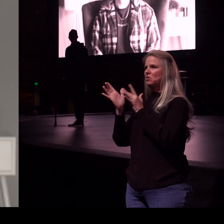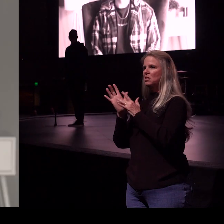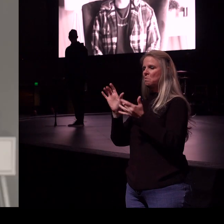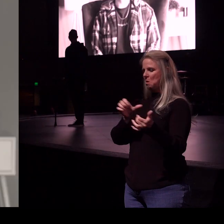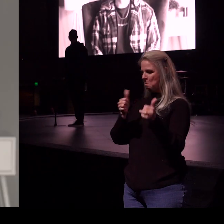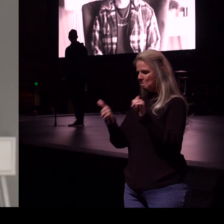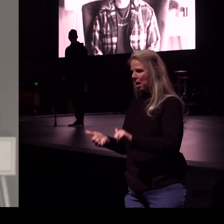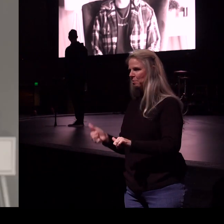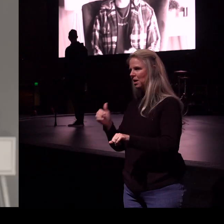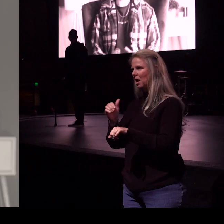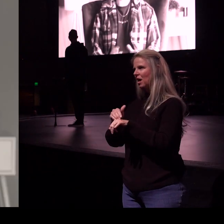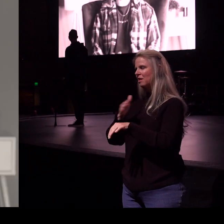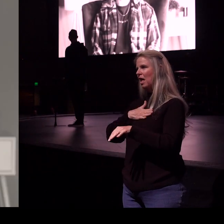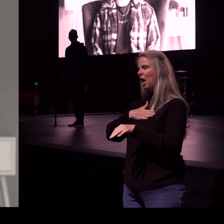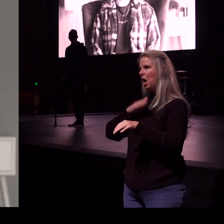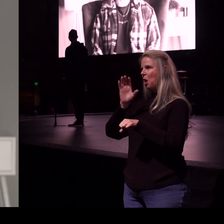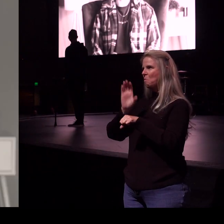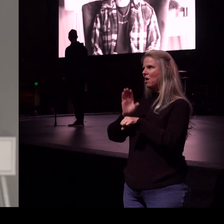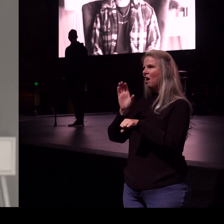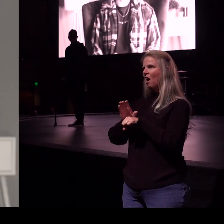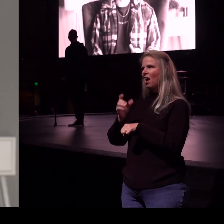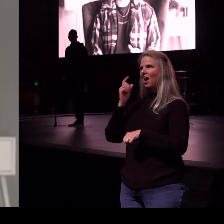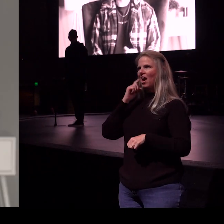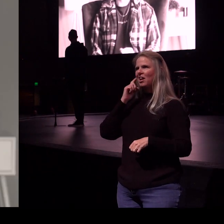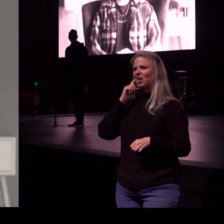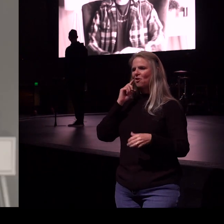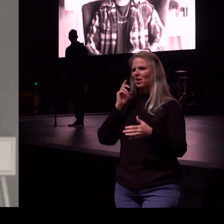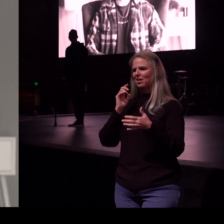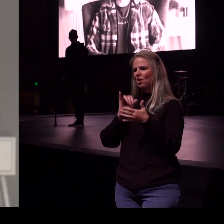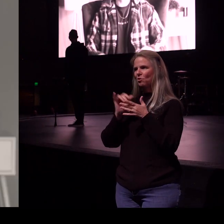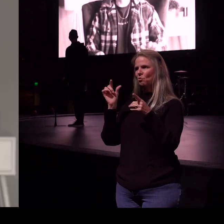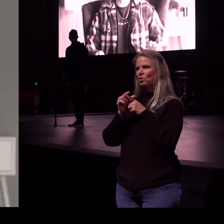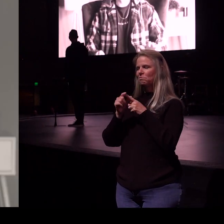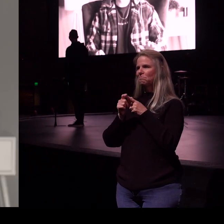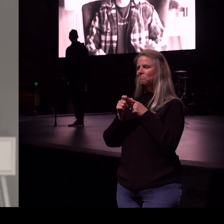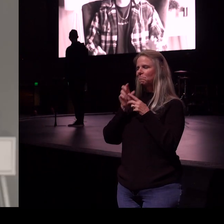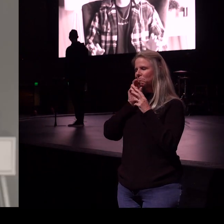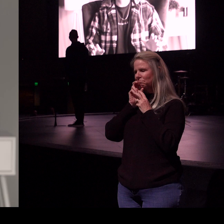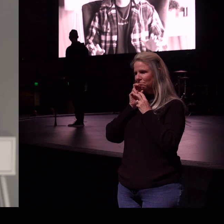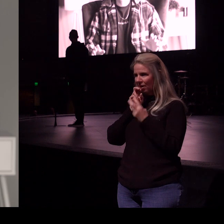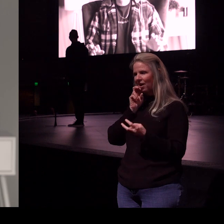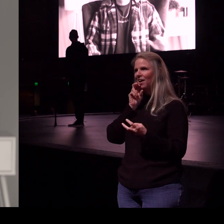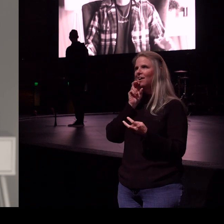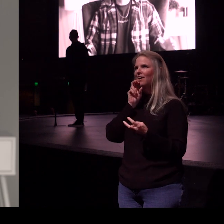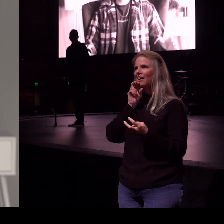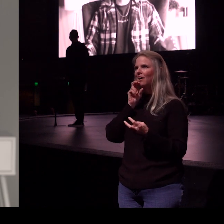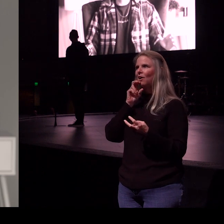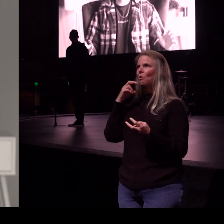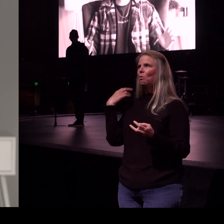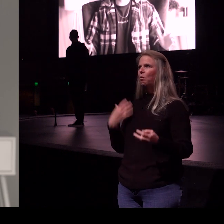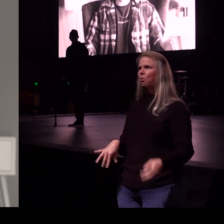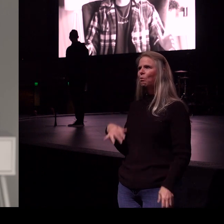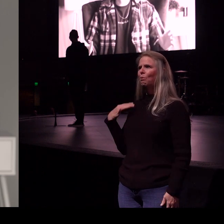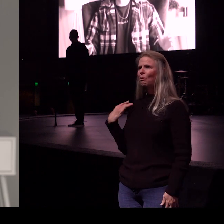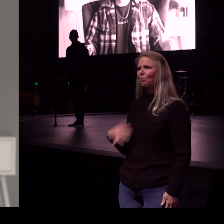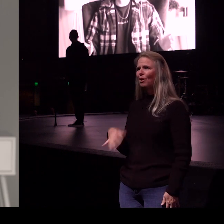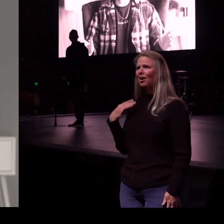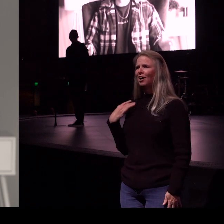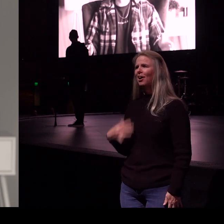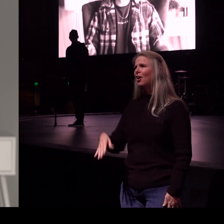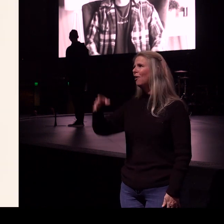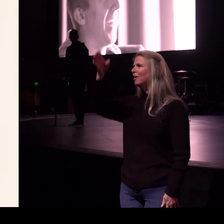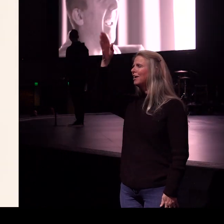church. And just hearing her say those words shocked all of us. And we were like, whoa, like God is